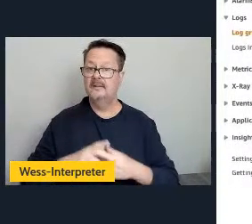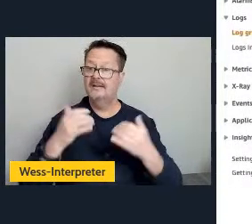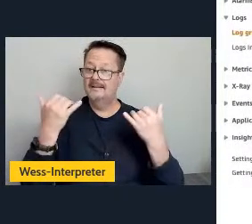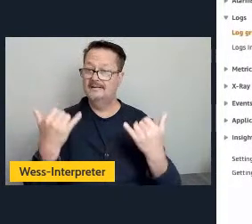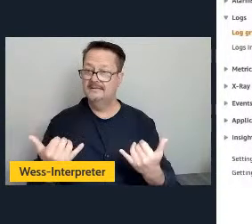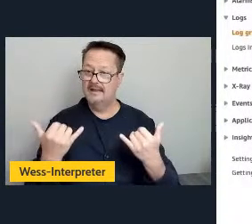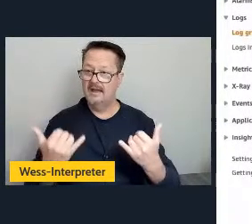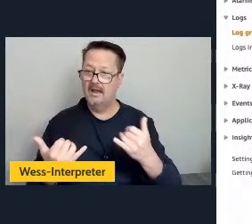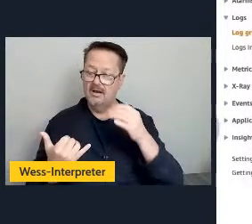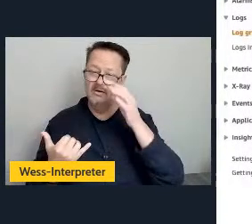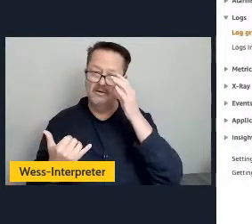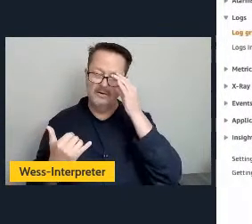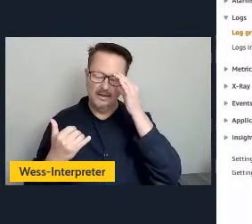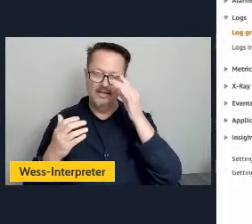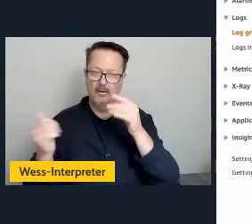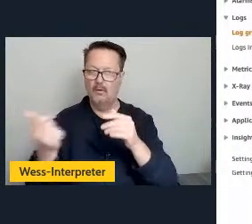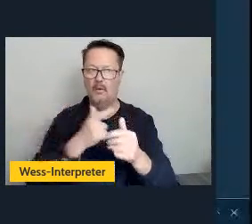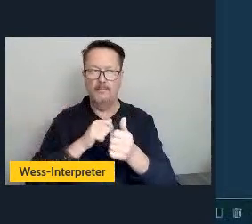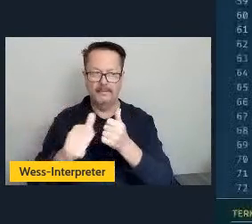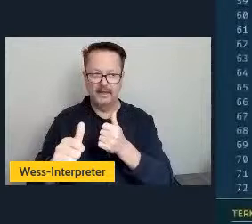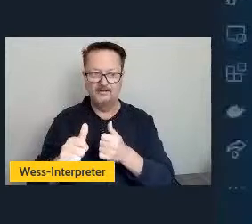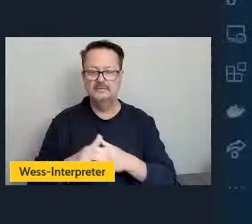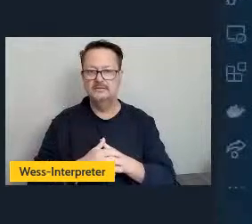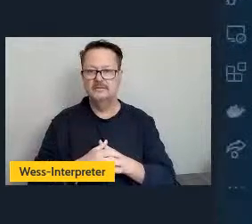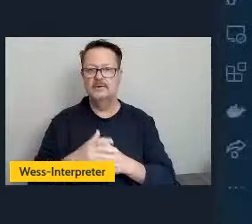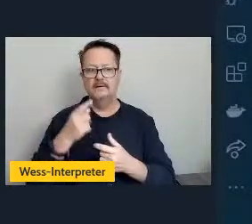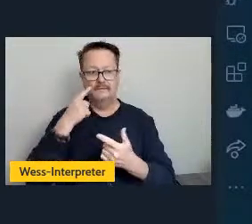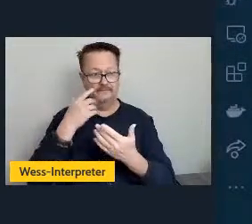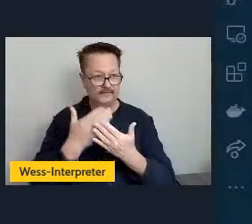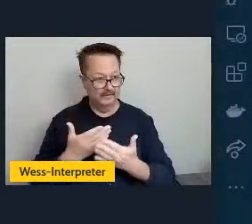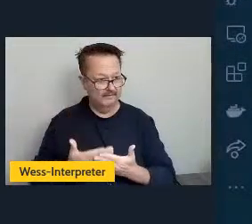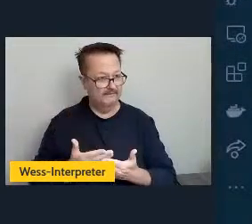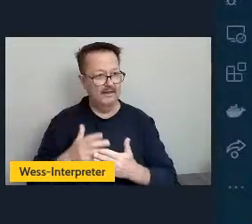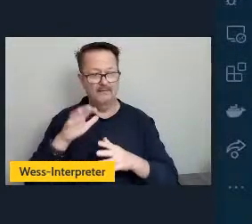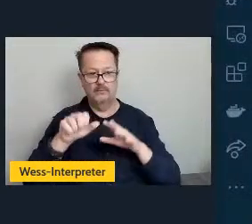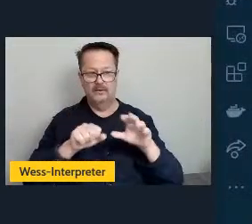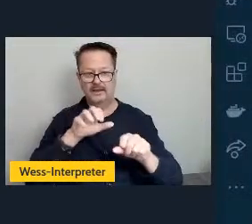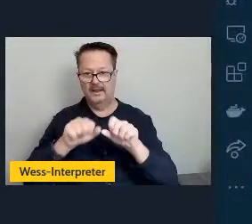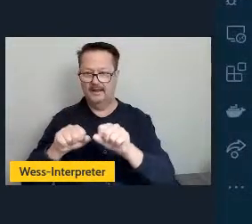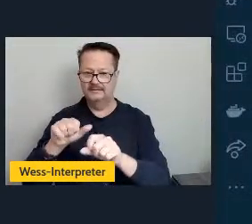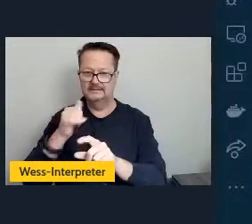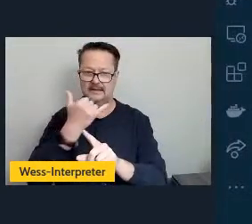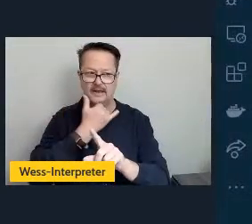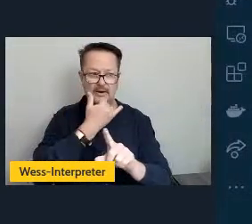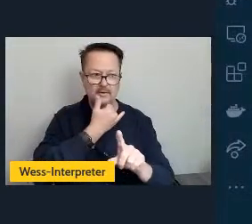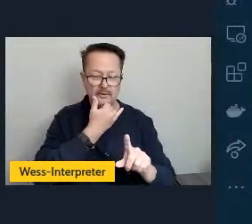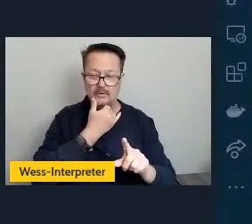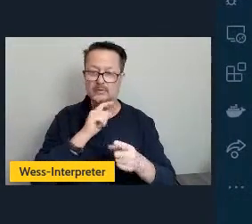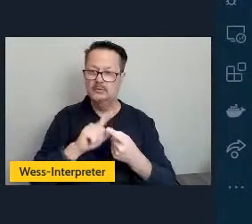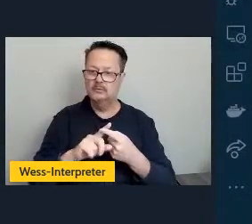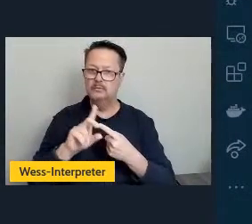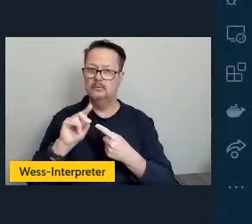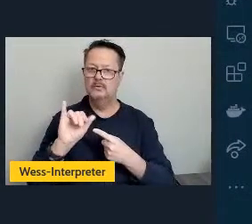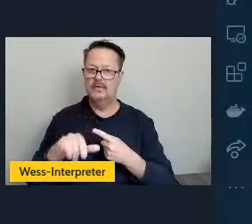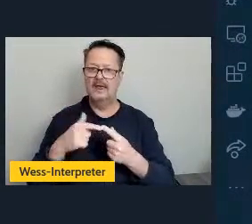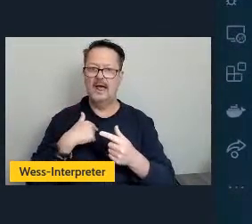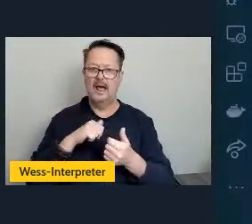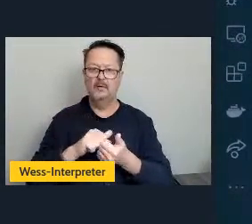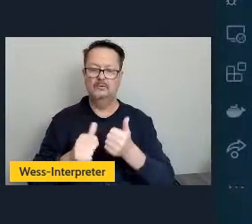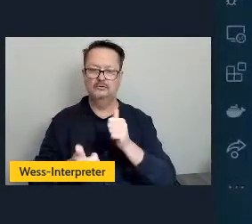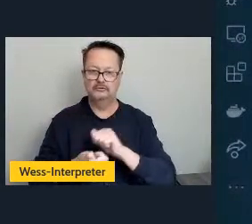now verify that we catch any errors. In order to do that, I'll